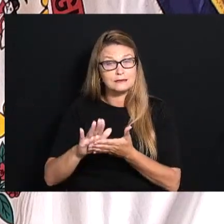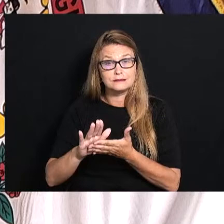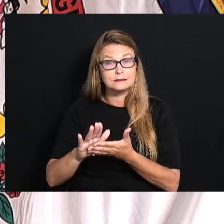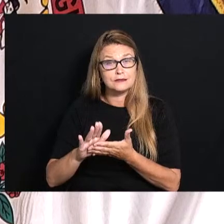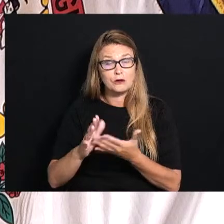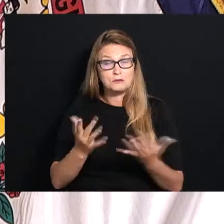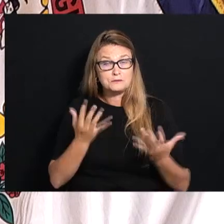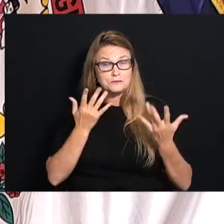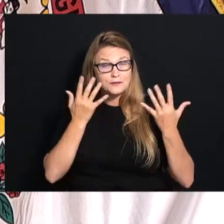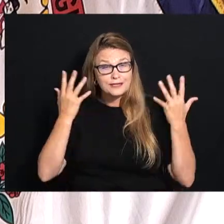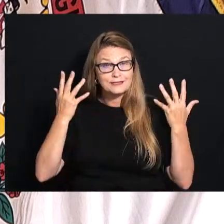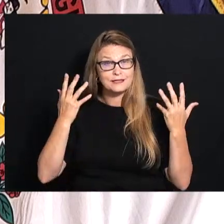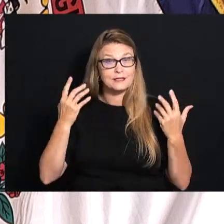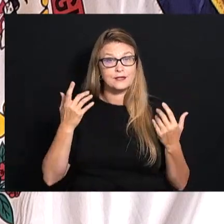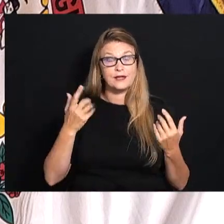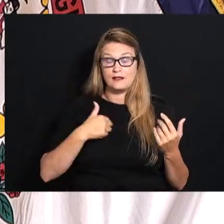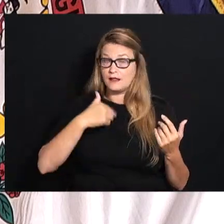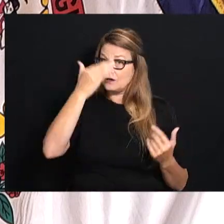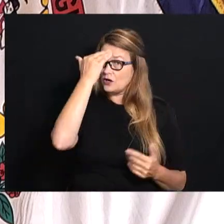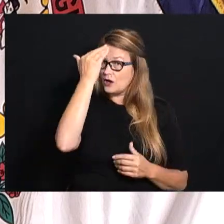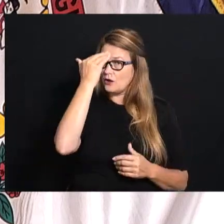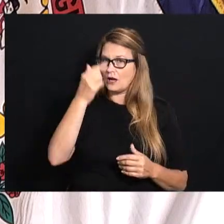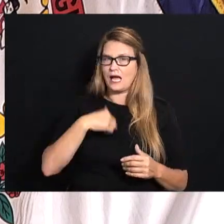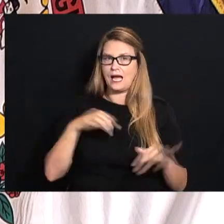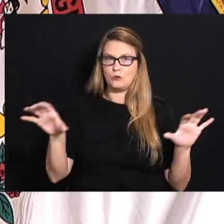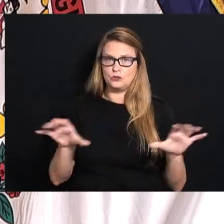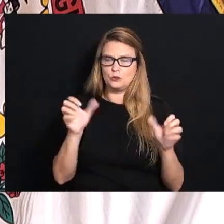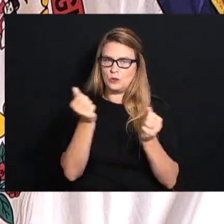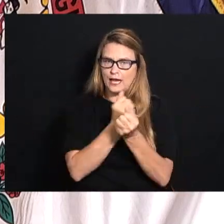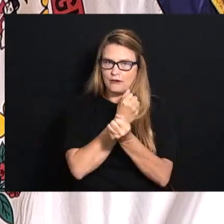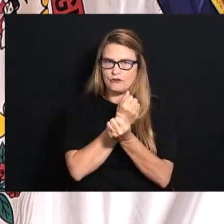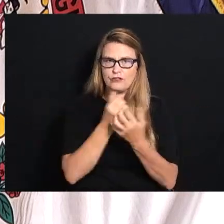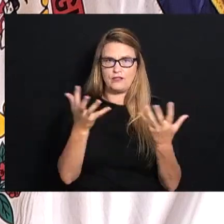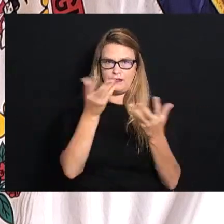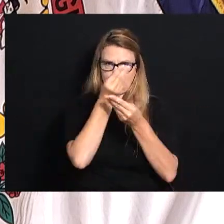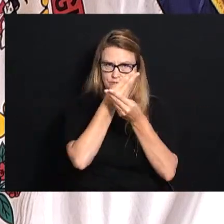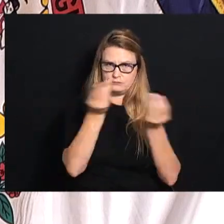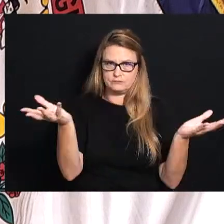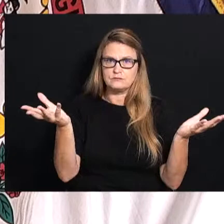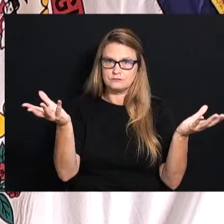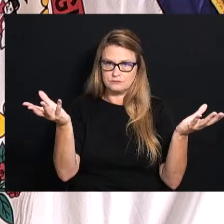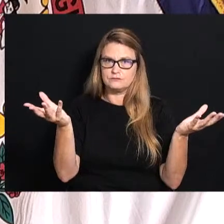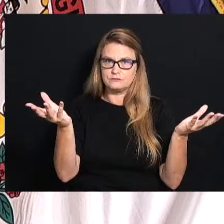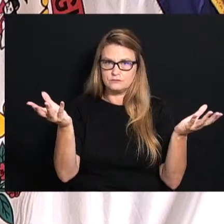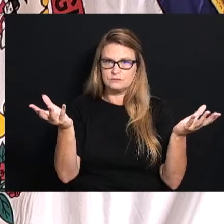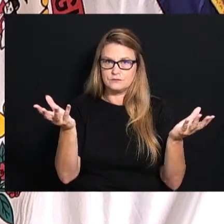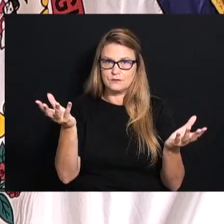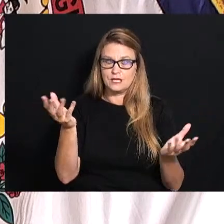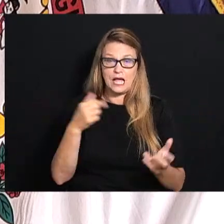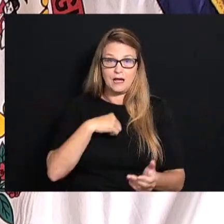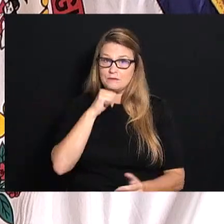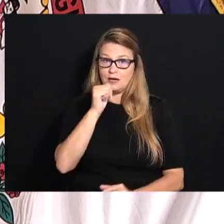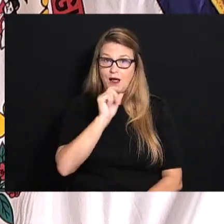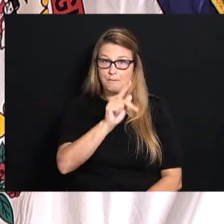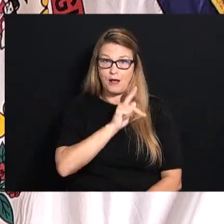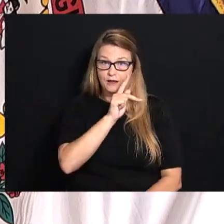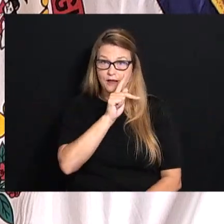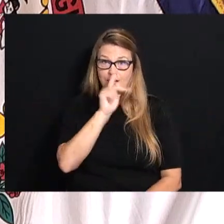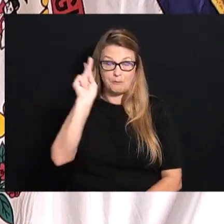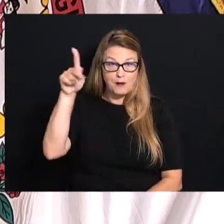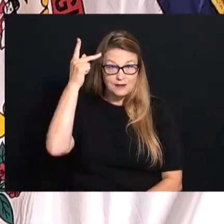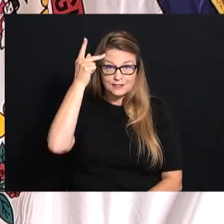know I'll do everything in my power that I tell them I'm going to do. You see, I'm not a politician. I don't want to be